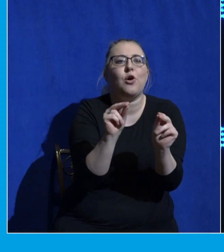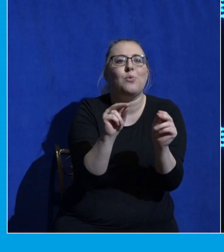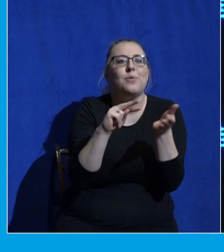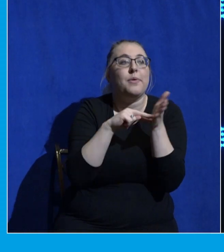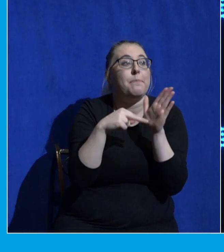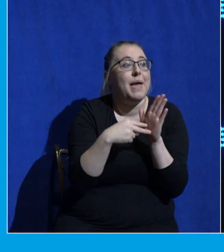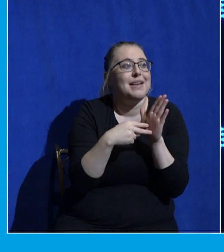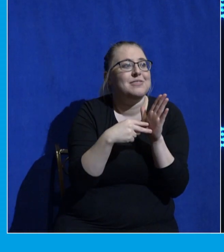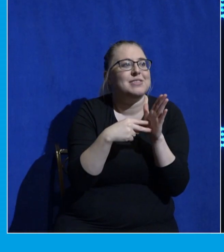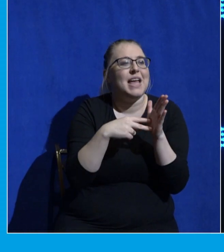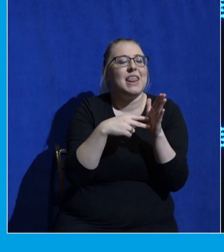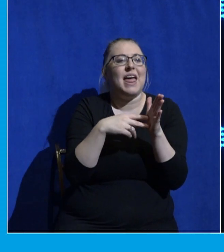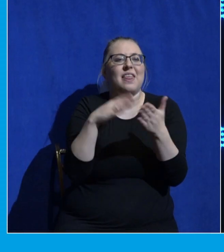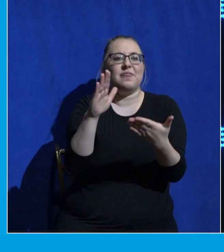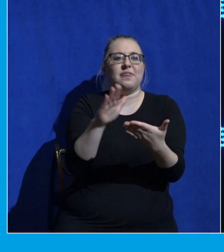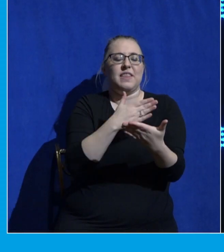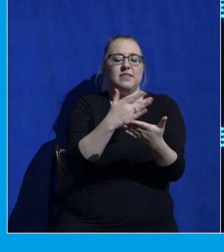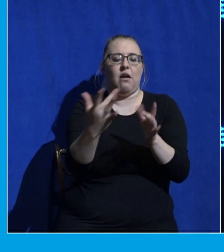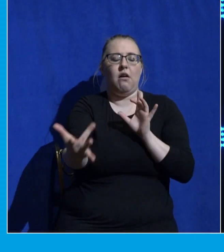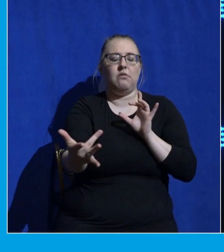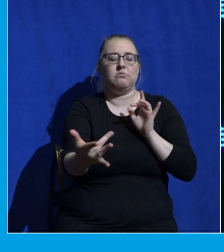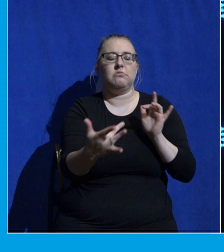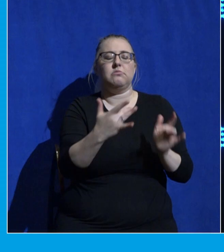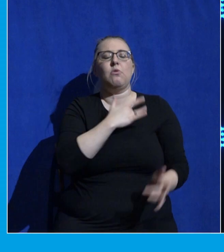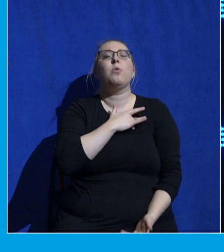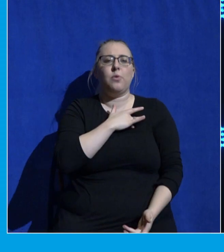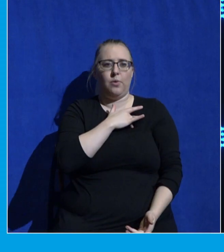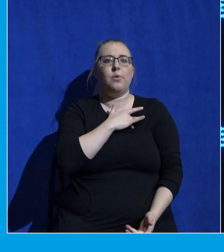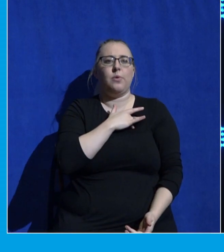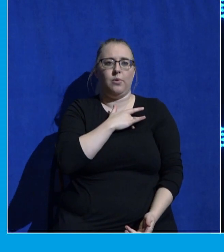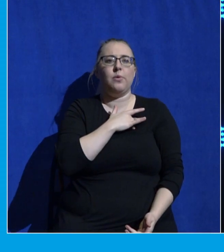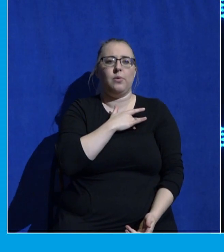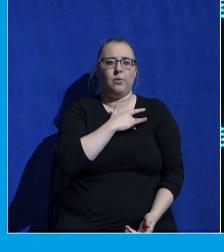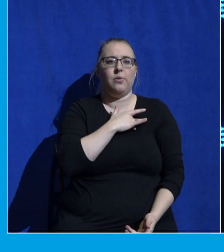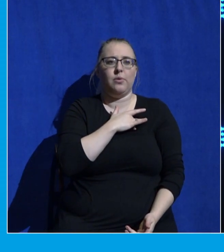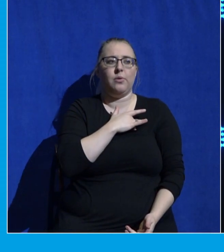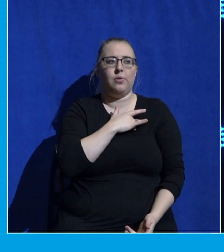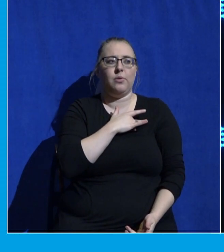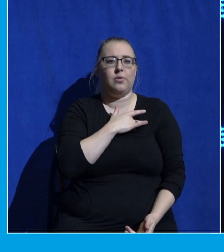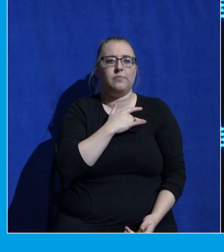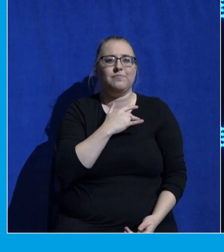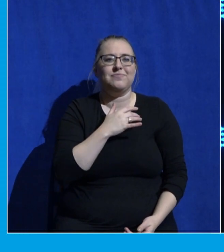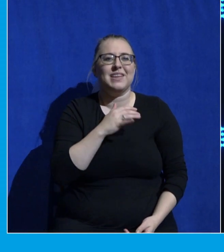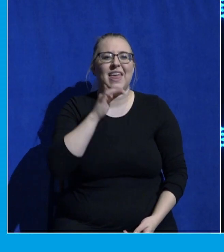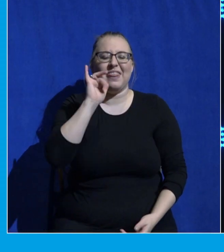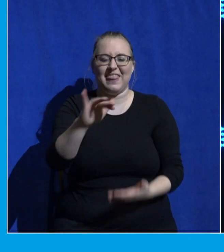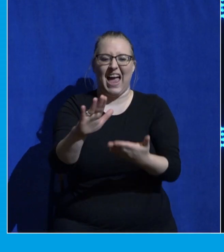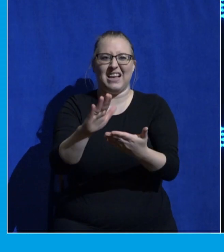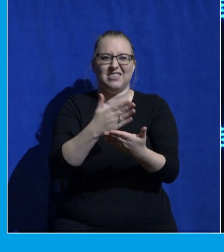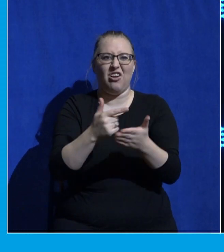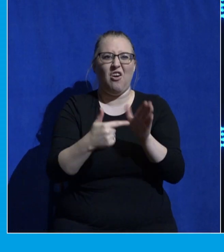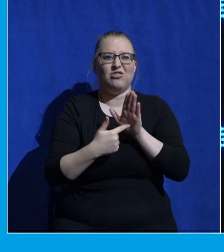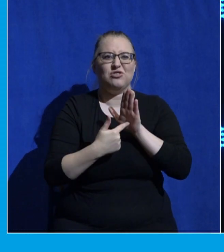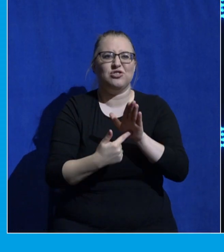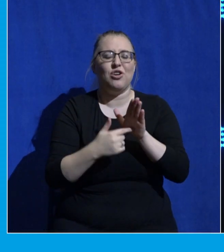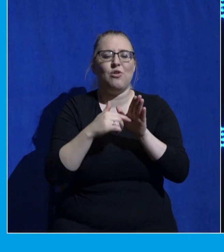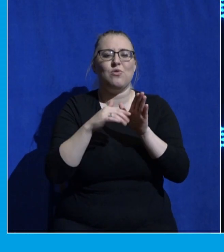saying is that the song spoke the language of his heart. You see, what he was saying is that this psalm reflected the